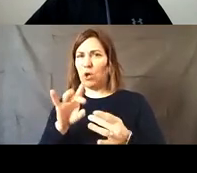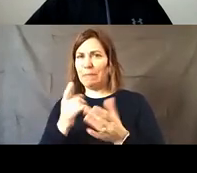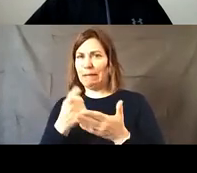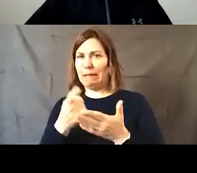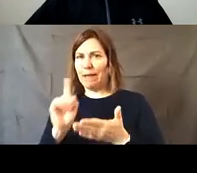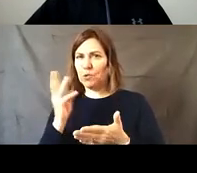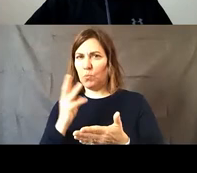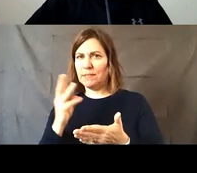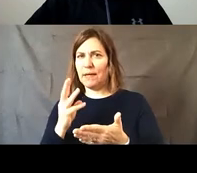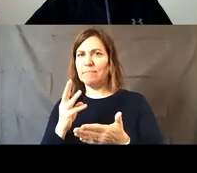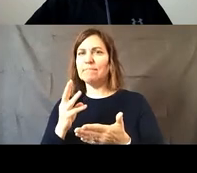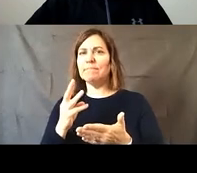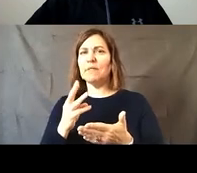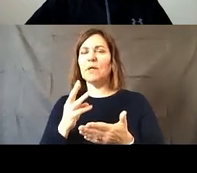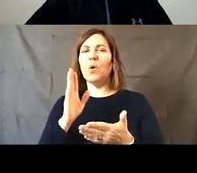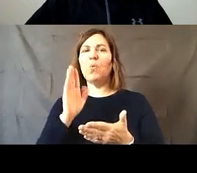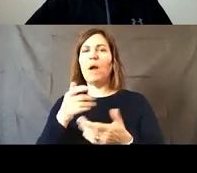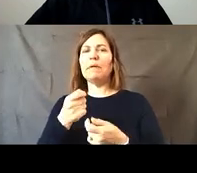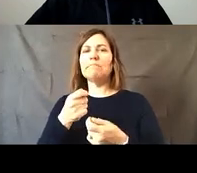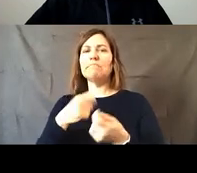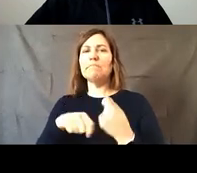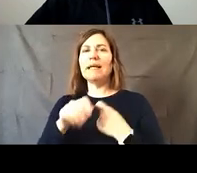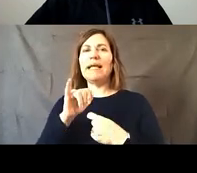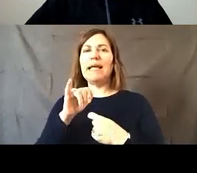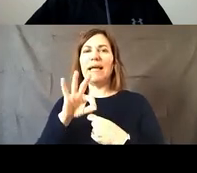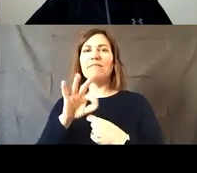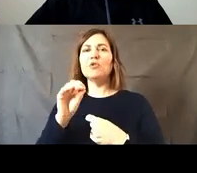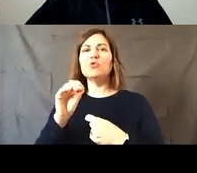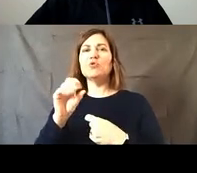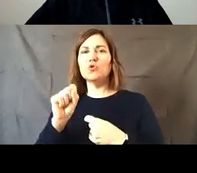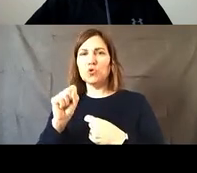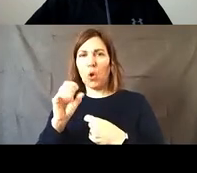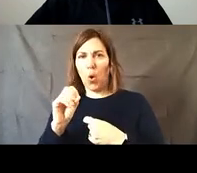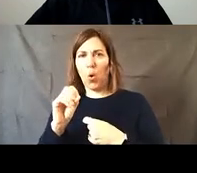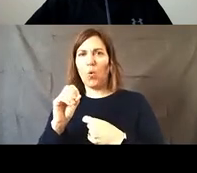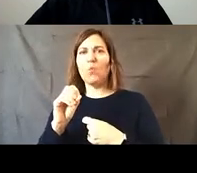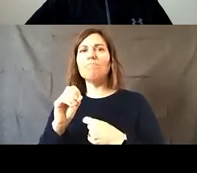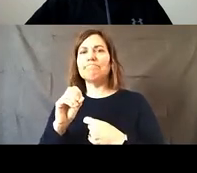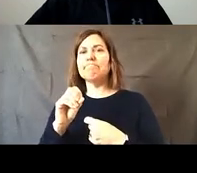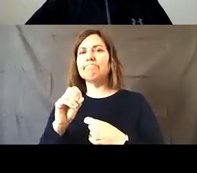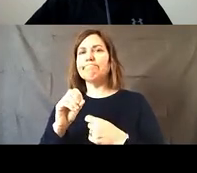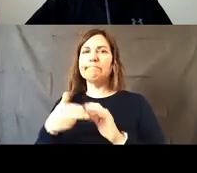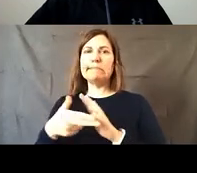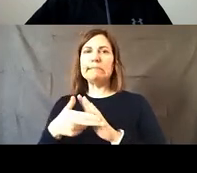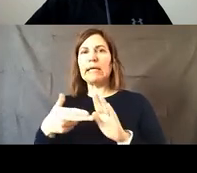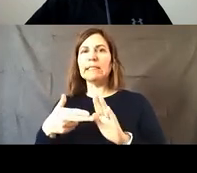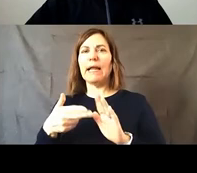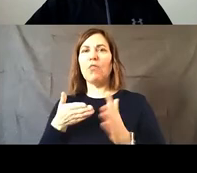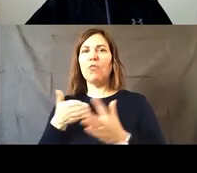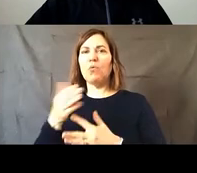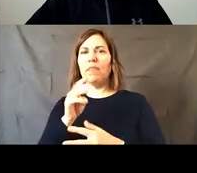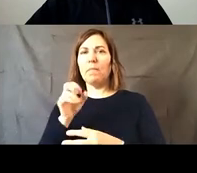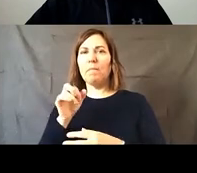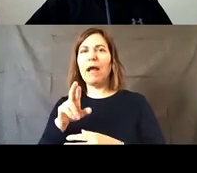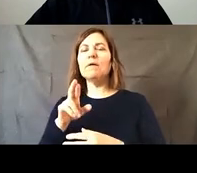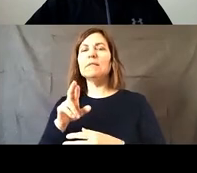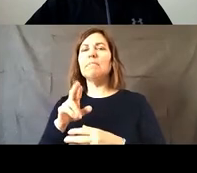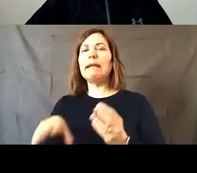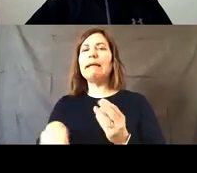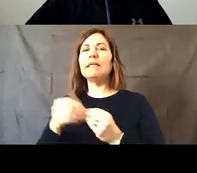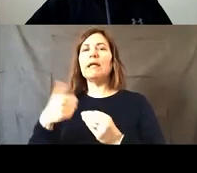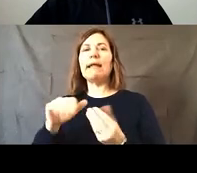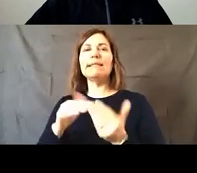replaced by if so designated by the mayor. And then there's in addition to any city department, bureau,